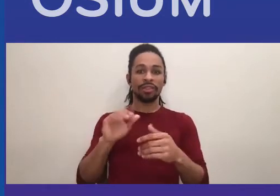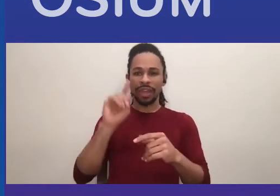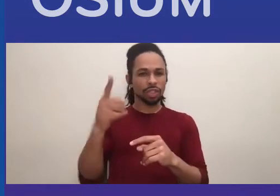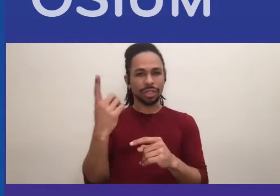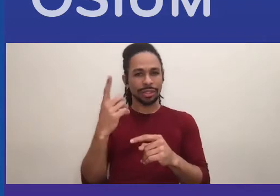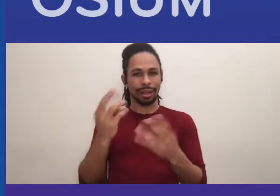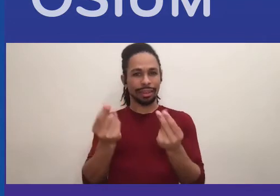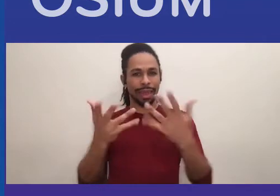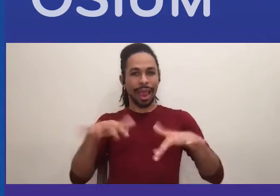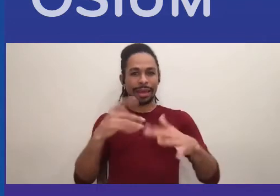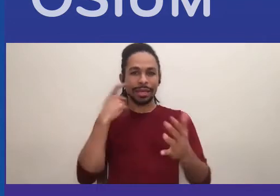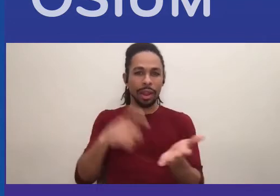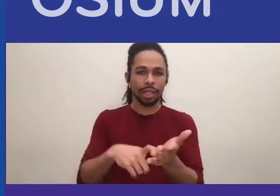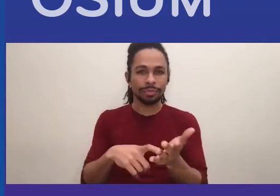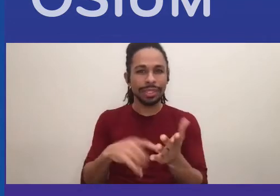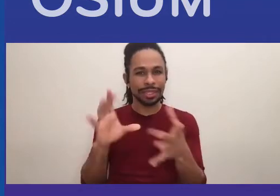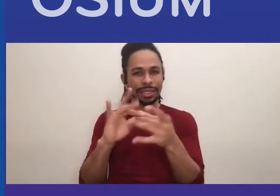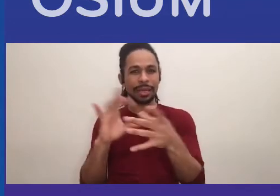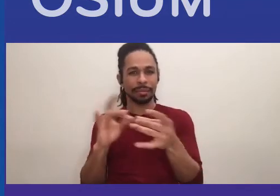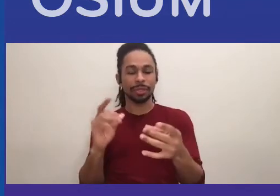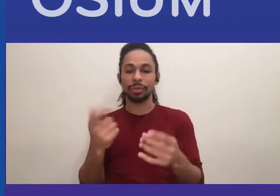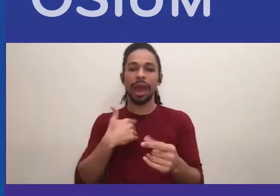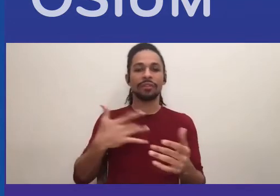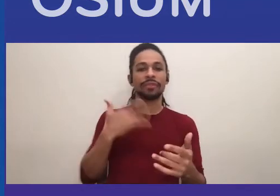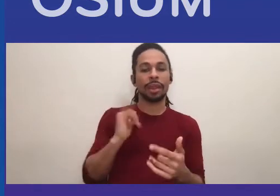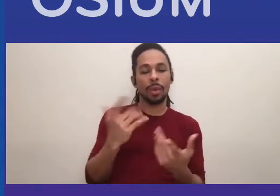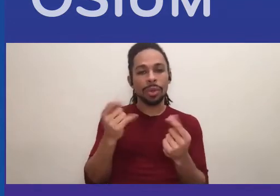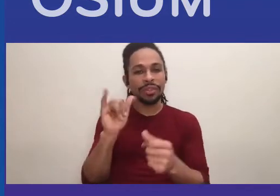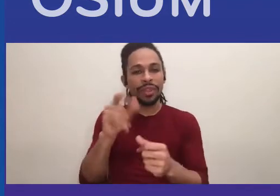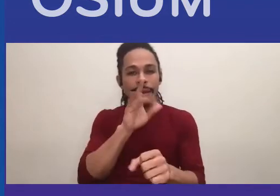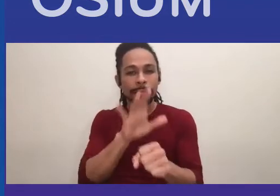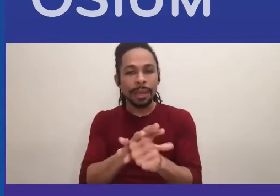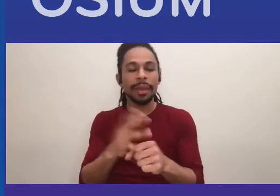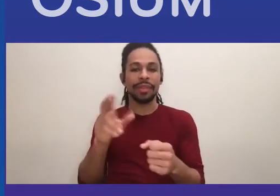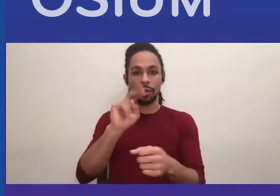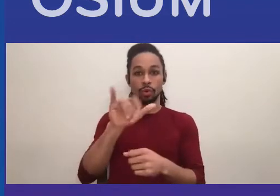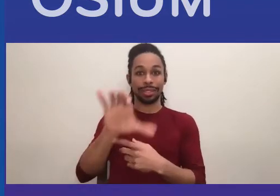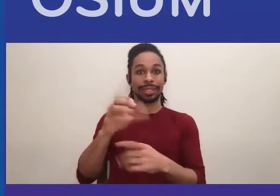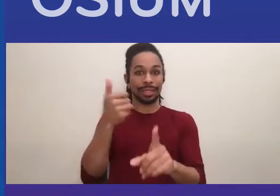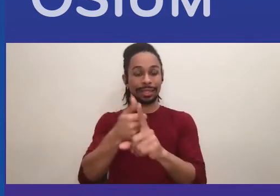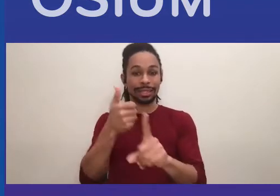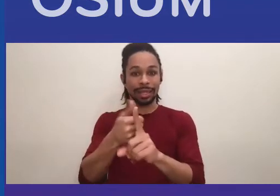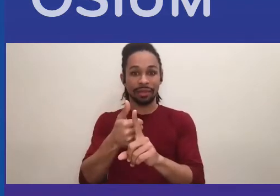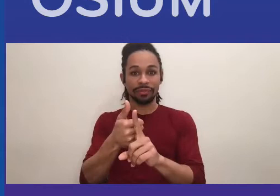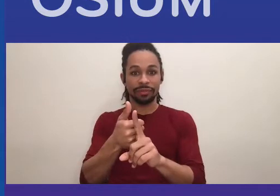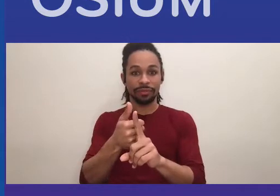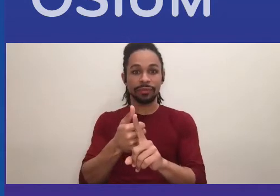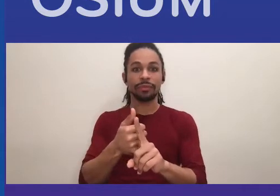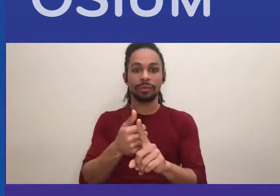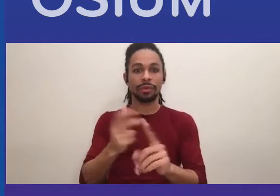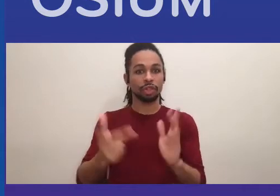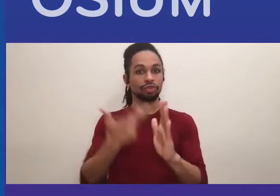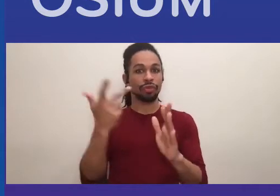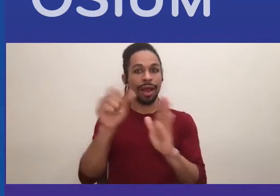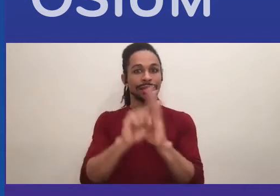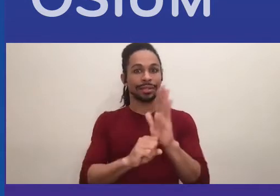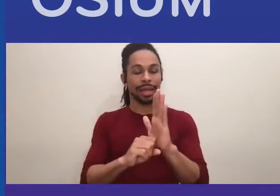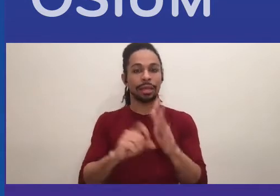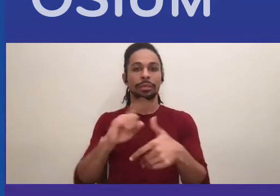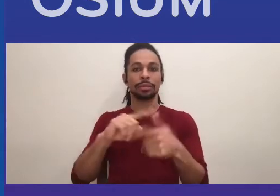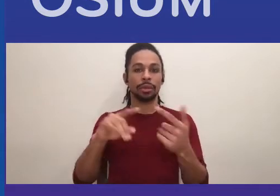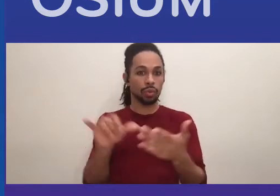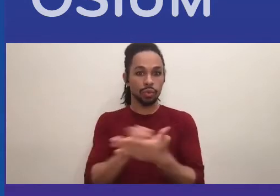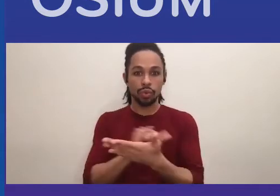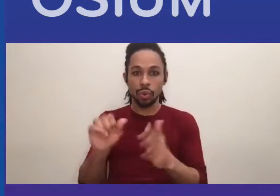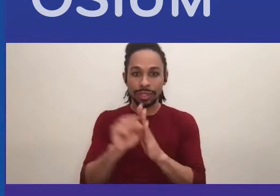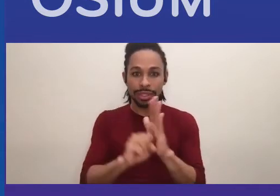feel like what is the commitment that New York City, tri-state and New York State arts organizations